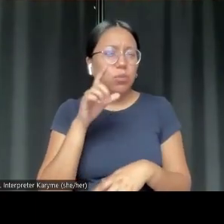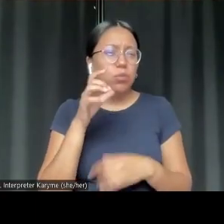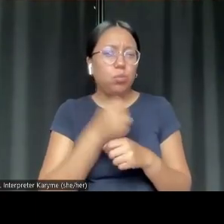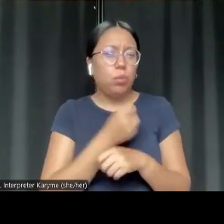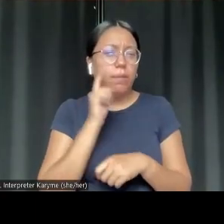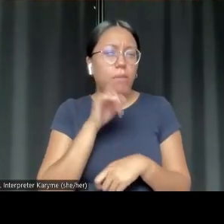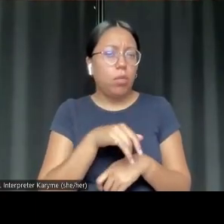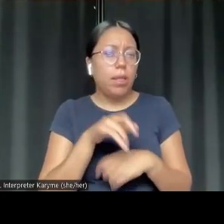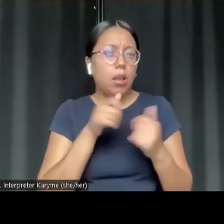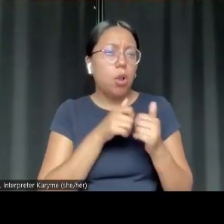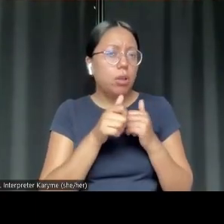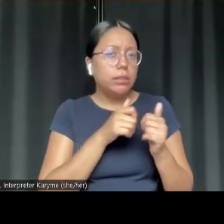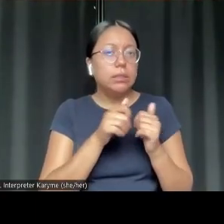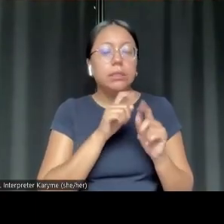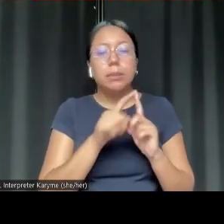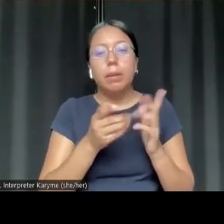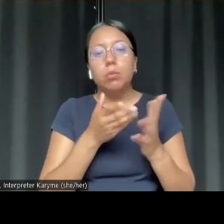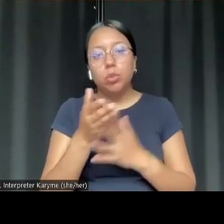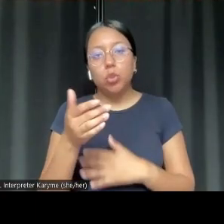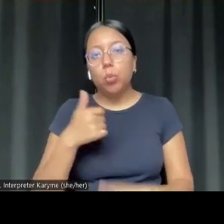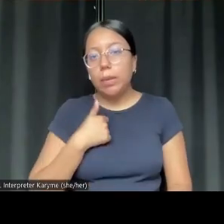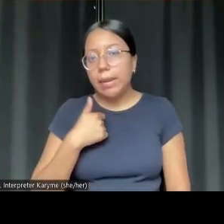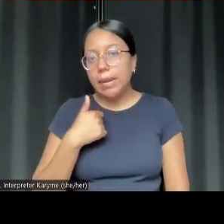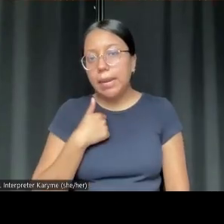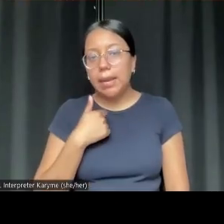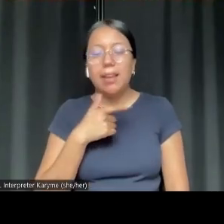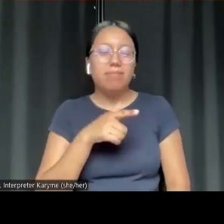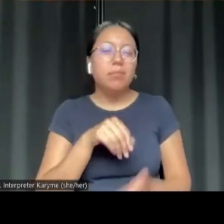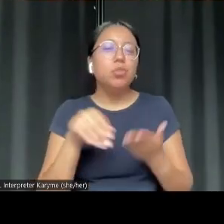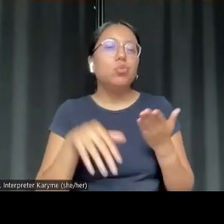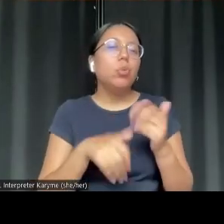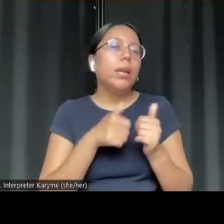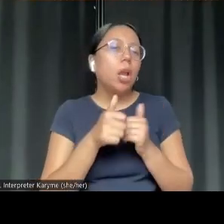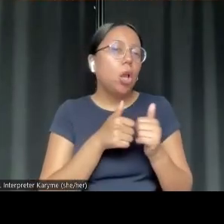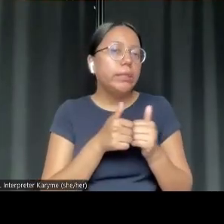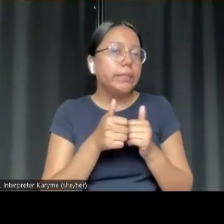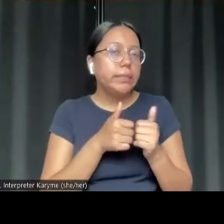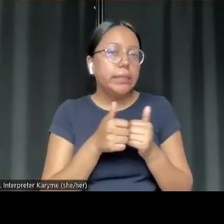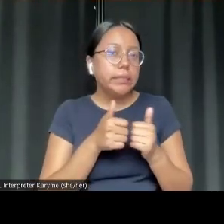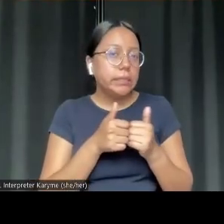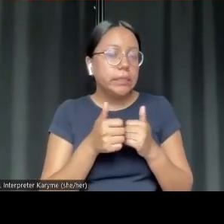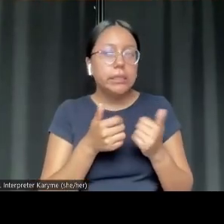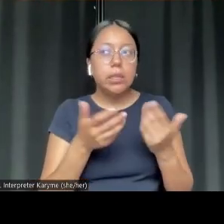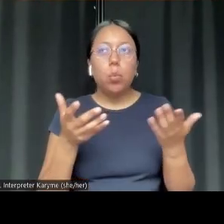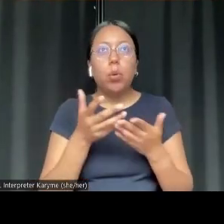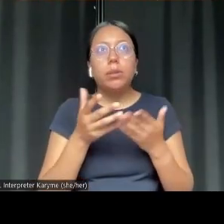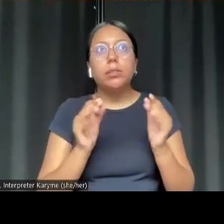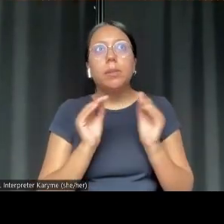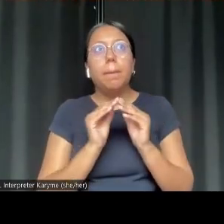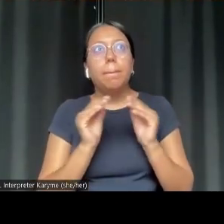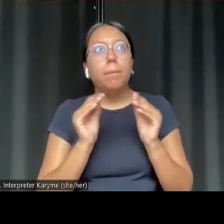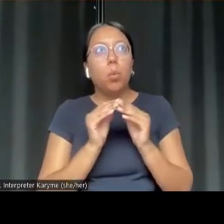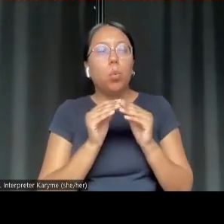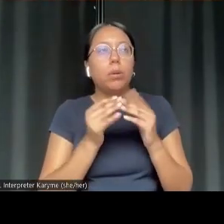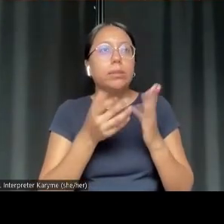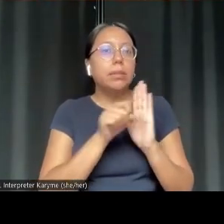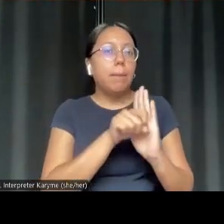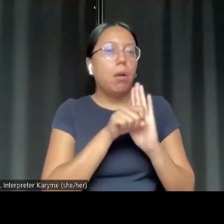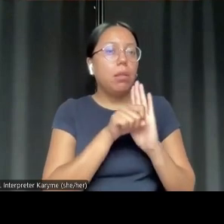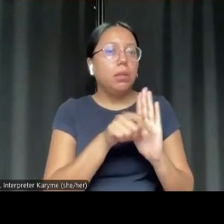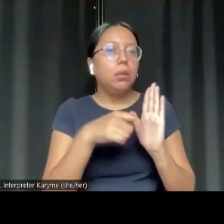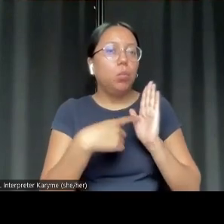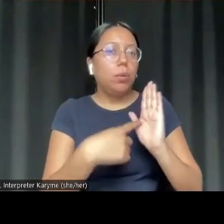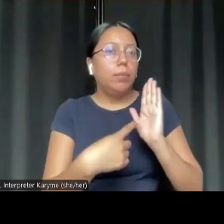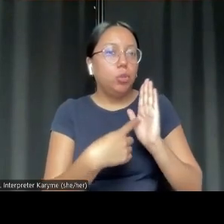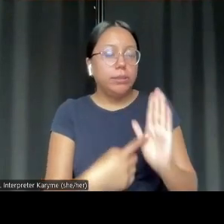run by an MP in Canada, a student contest of sort of like, what would more symbolically represent